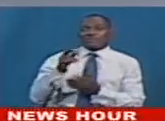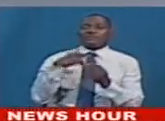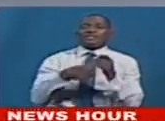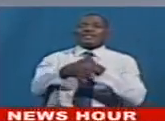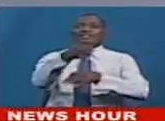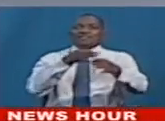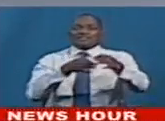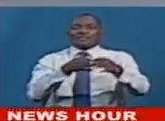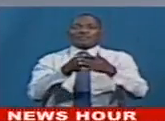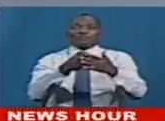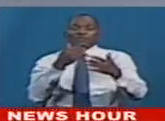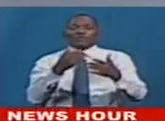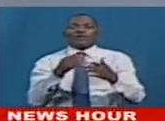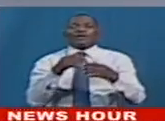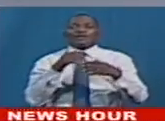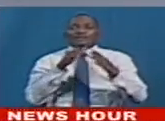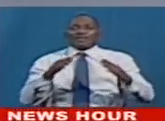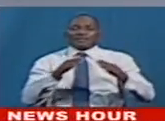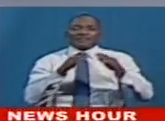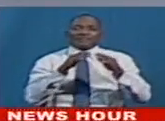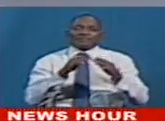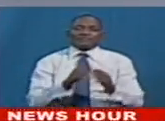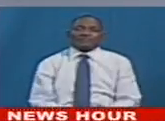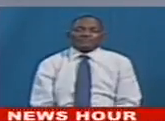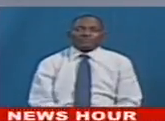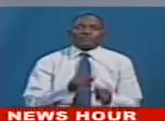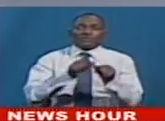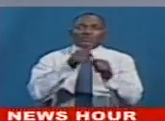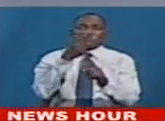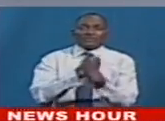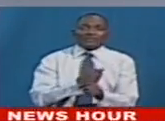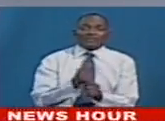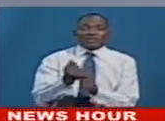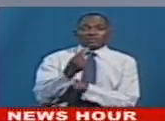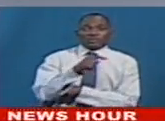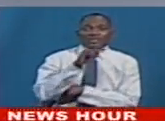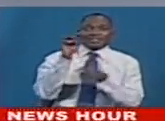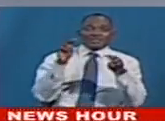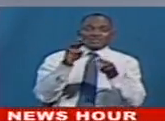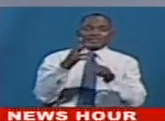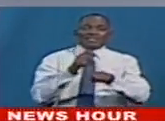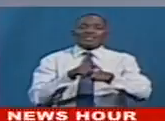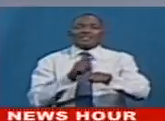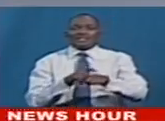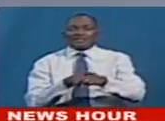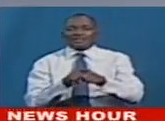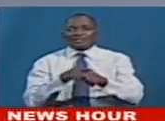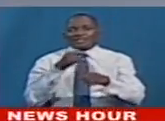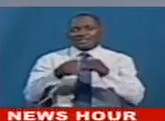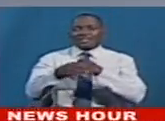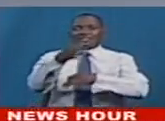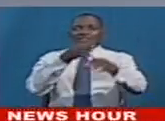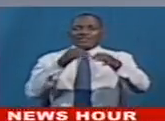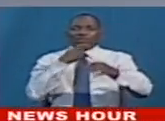taken over guard duty at the Flagstaff House for the next 3 months. Monday's ceremony is the third and the last change of